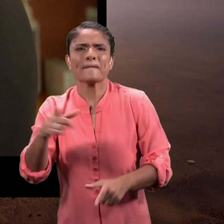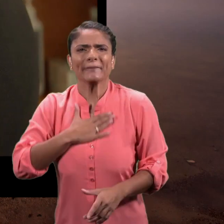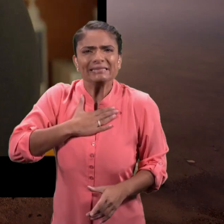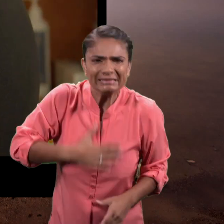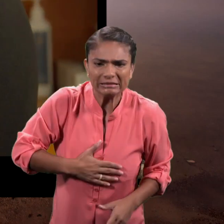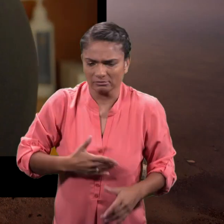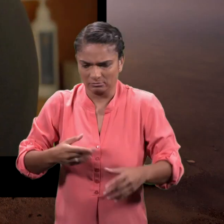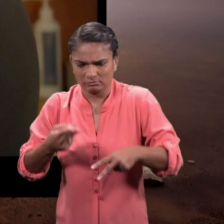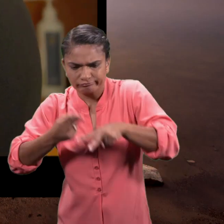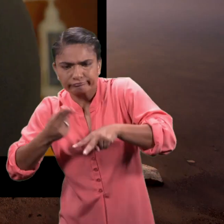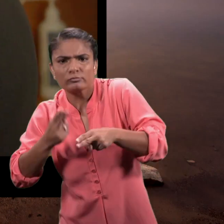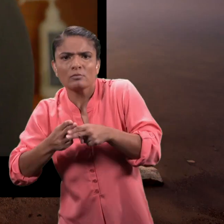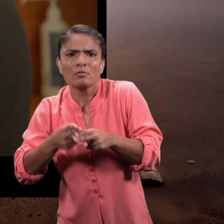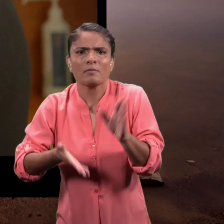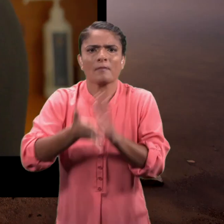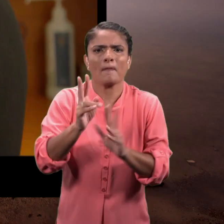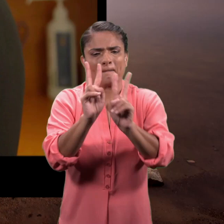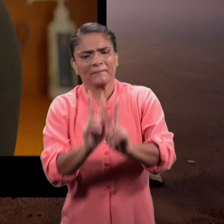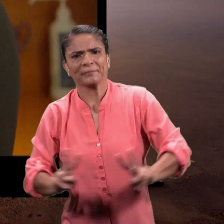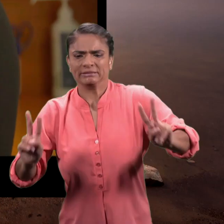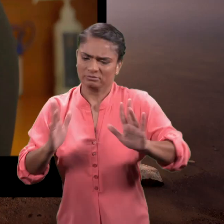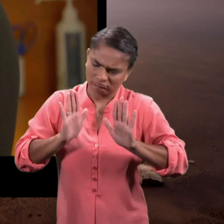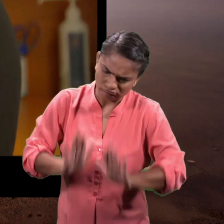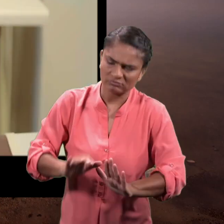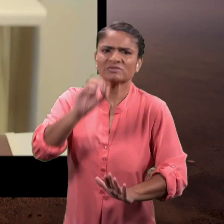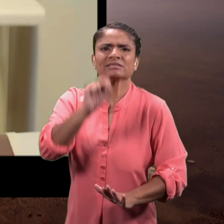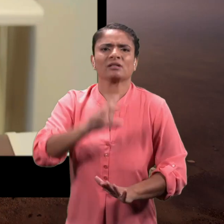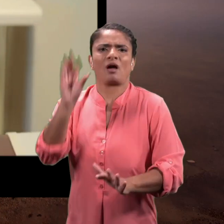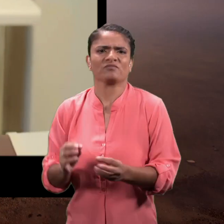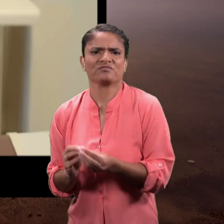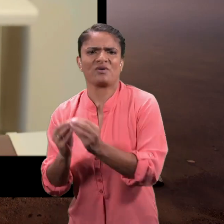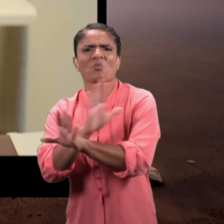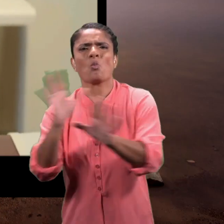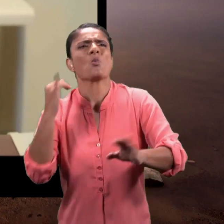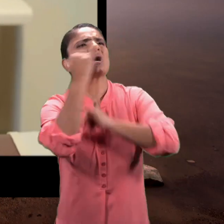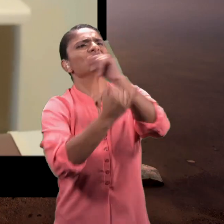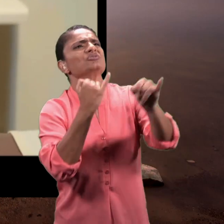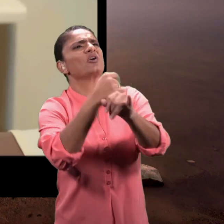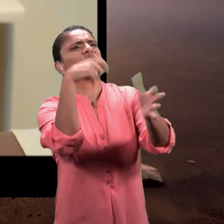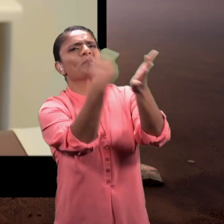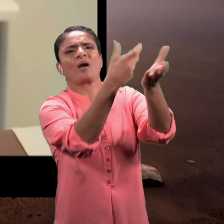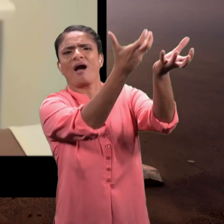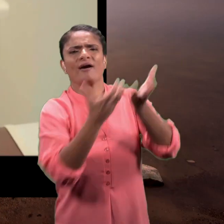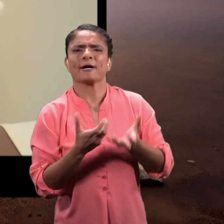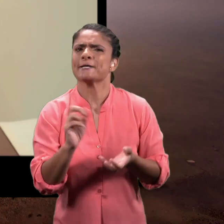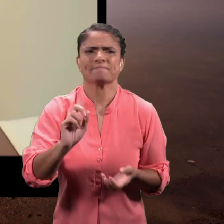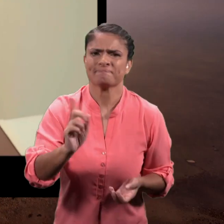within the people. For me, it should be a South African-based